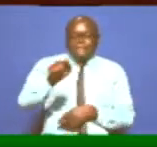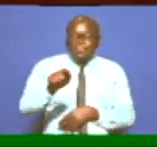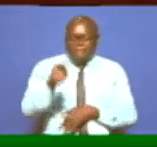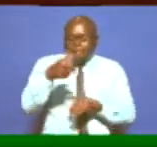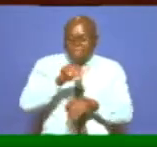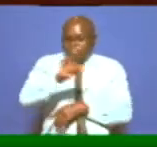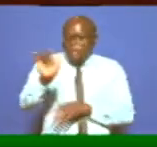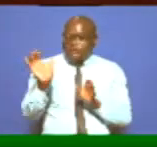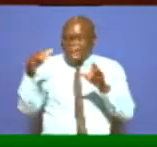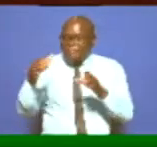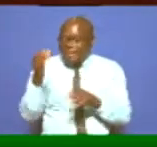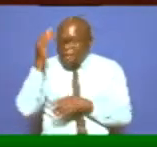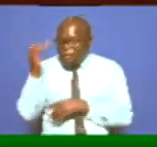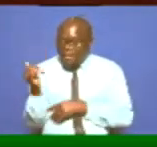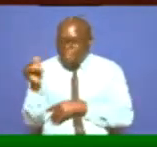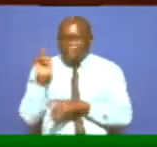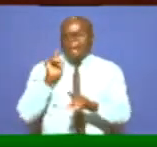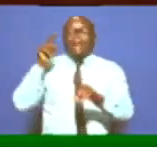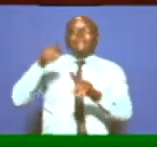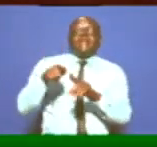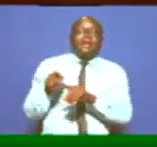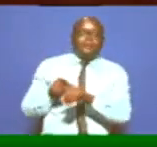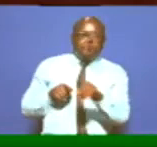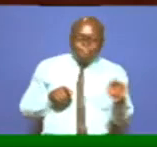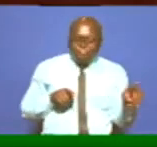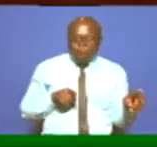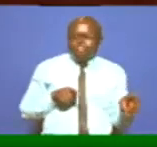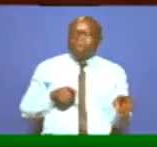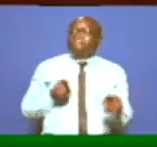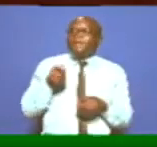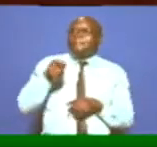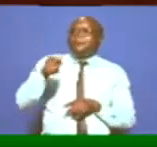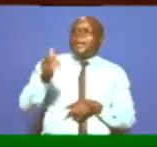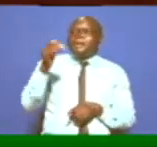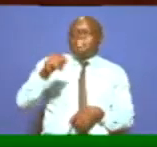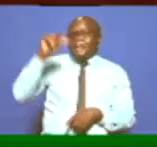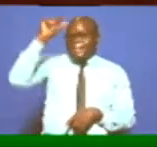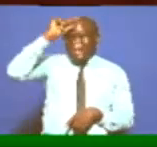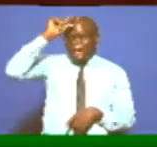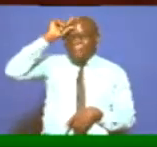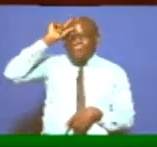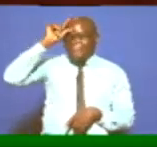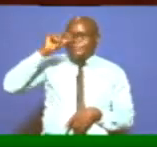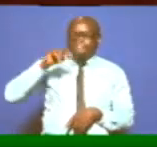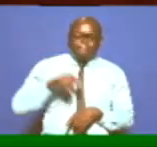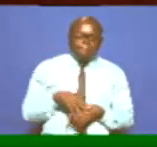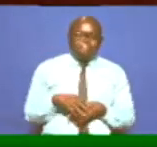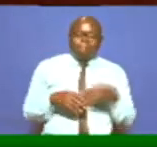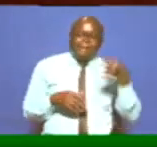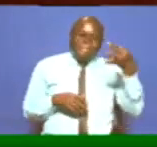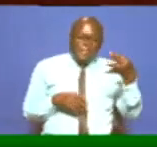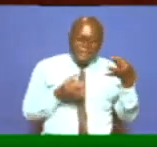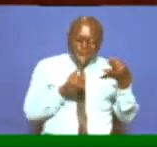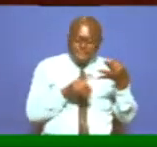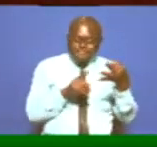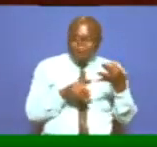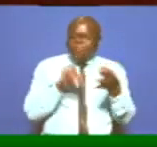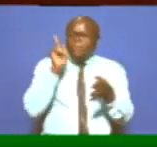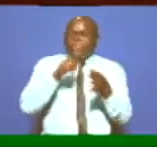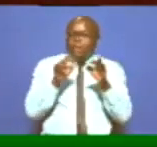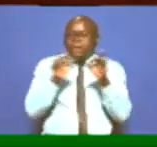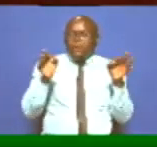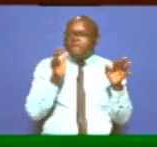companies until they are paid their dues? And lastly, Mr. Speaker, what long-term